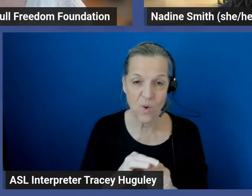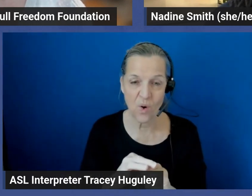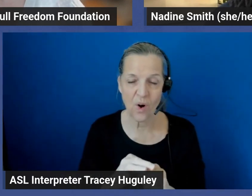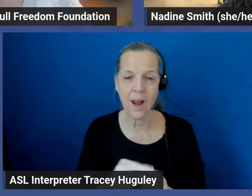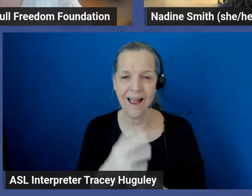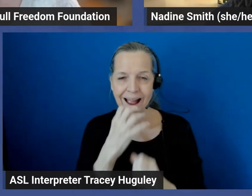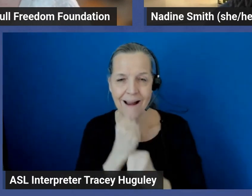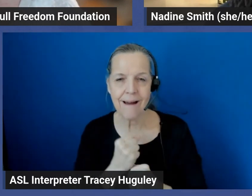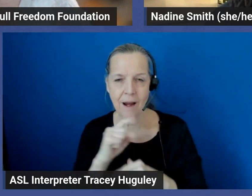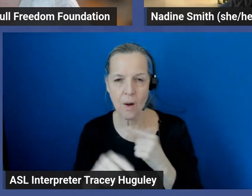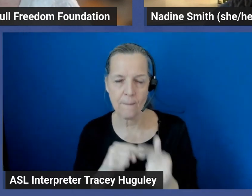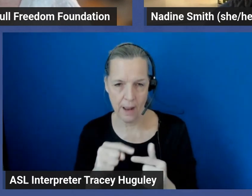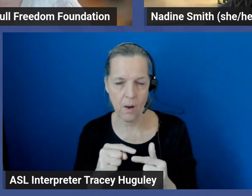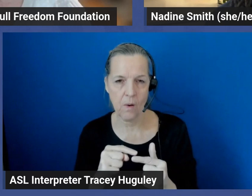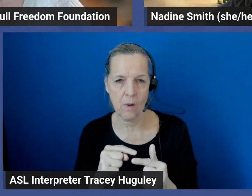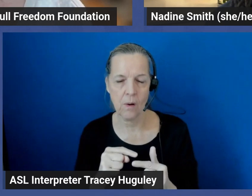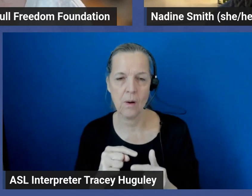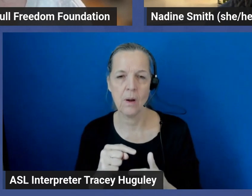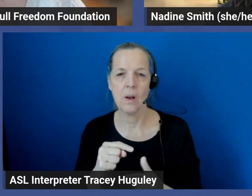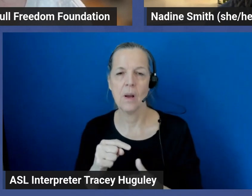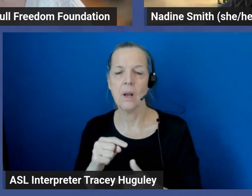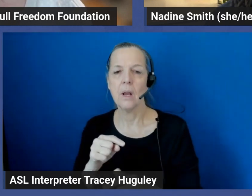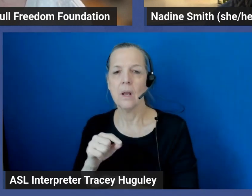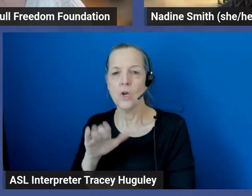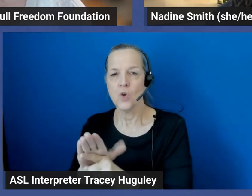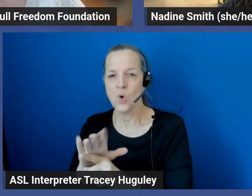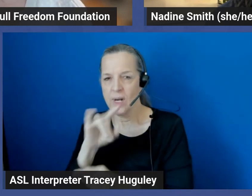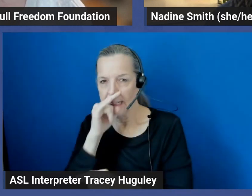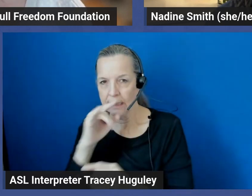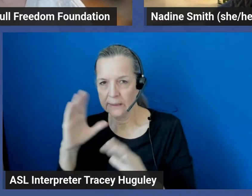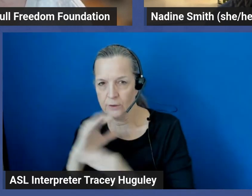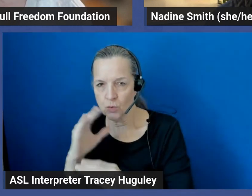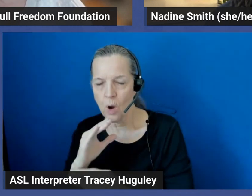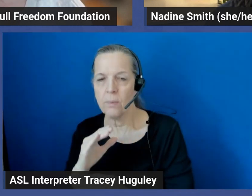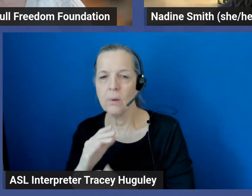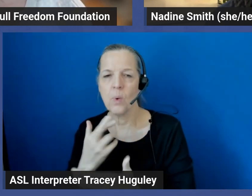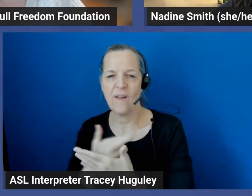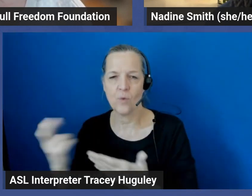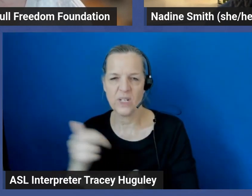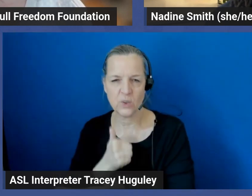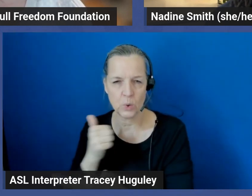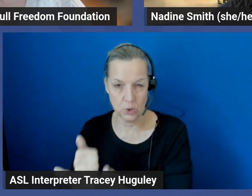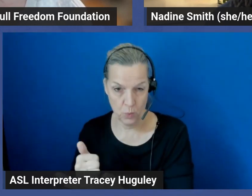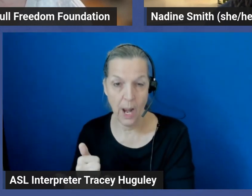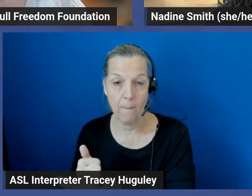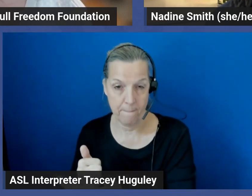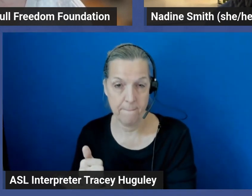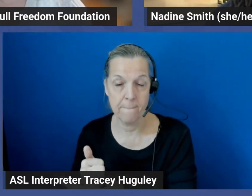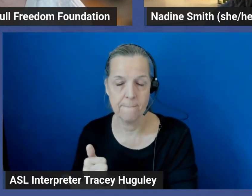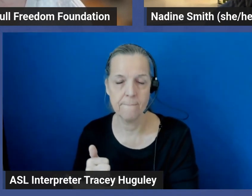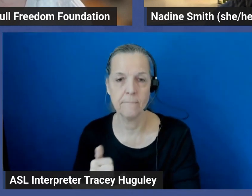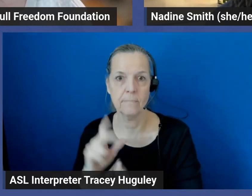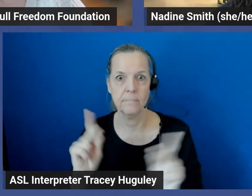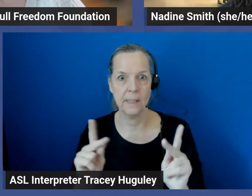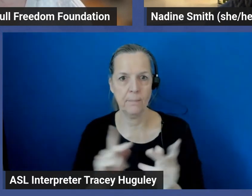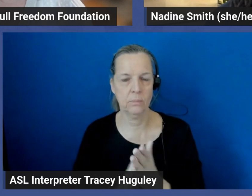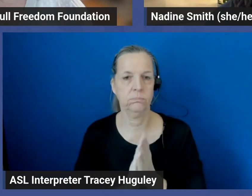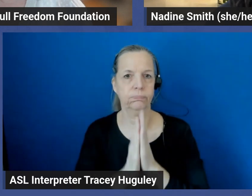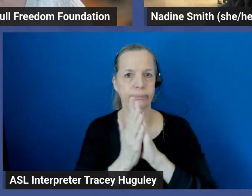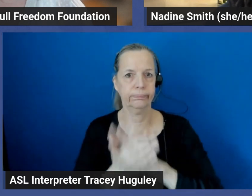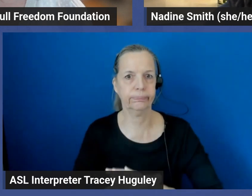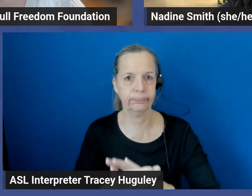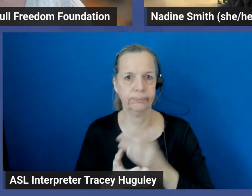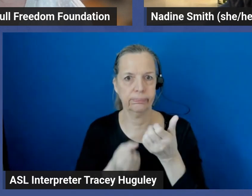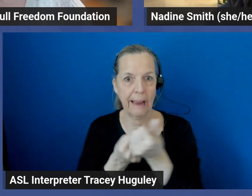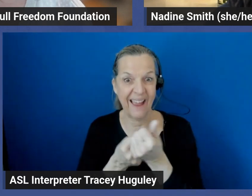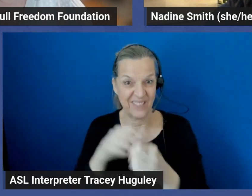we care about is your kid is in trouble. We have the resources to help. And once people begin to advocate in